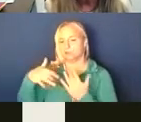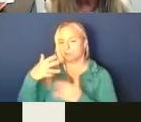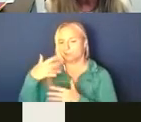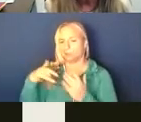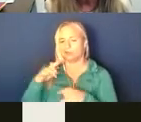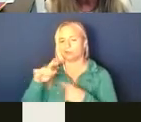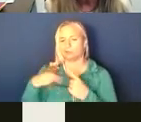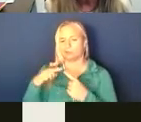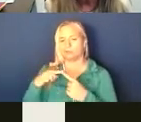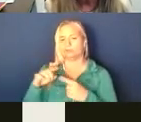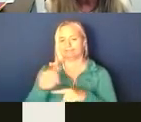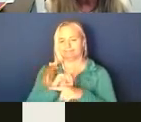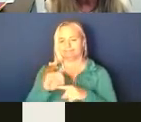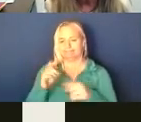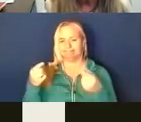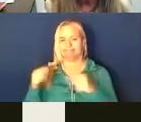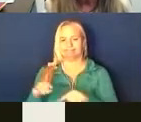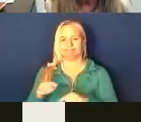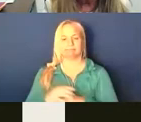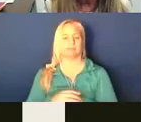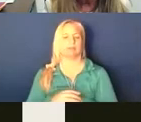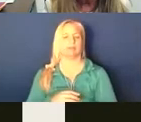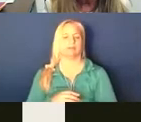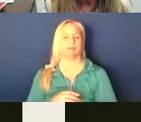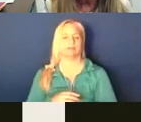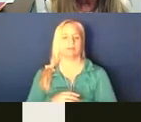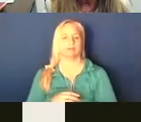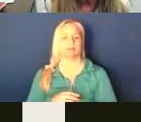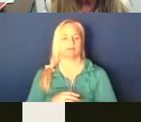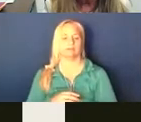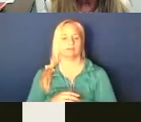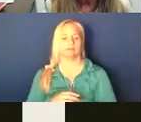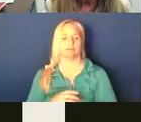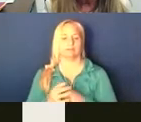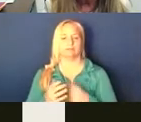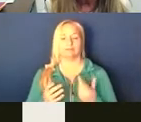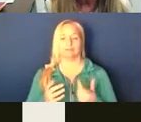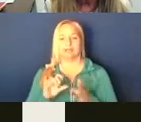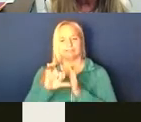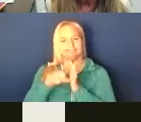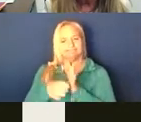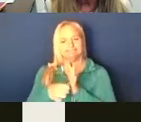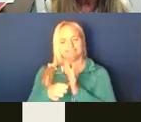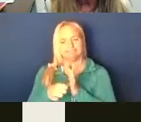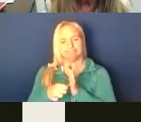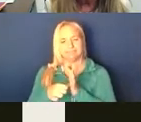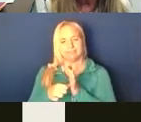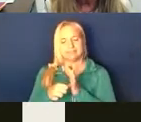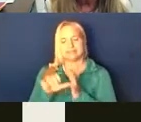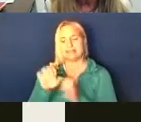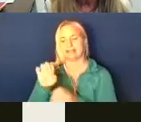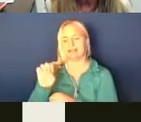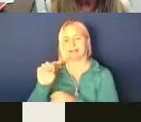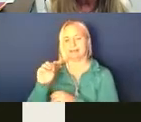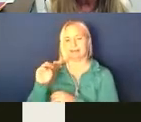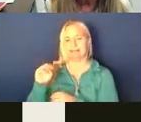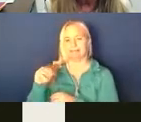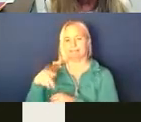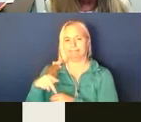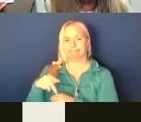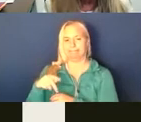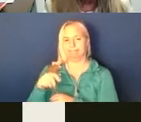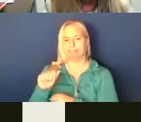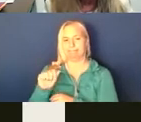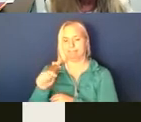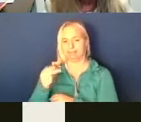being disciplined. And I emphasize that word empathy and student voice, and it